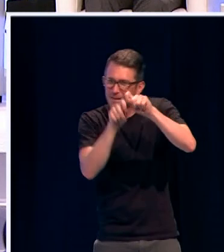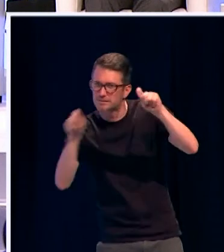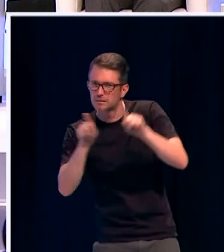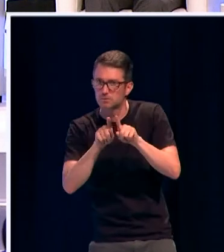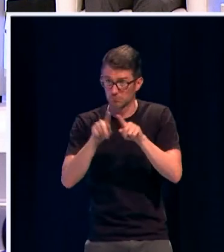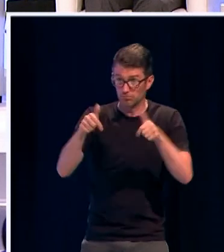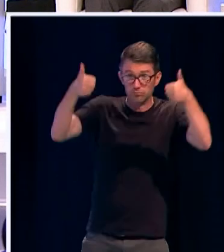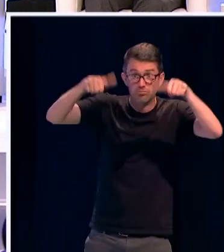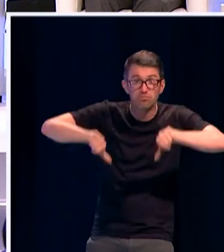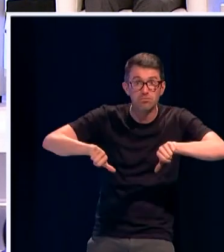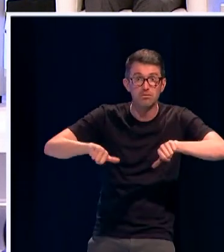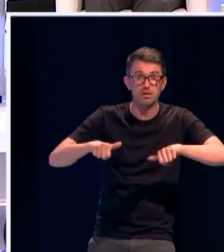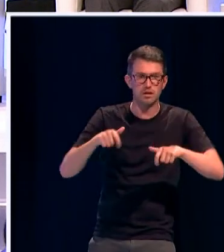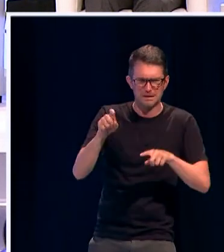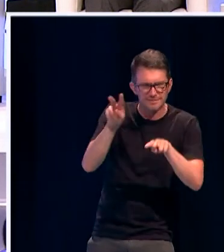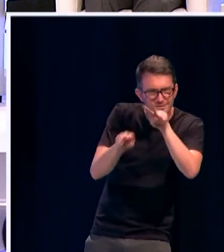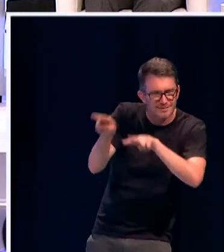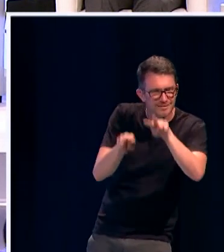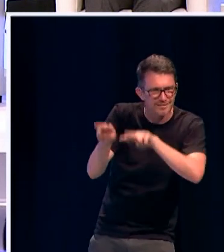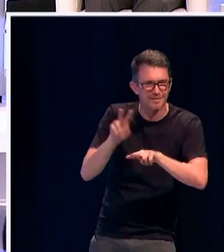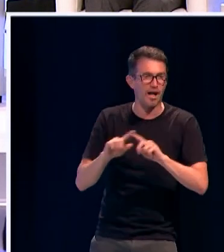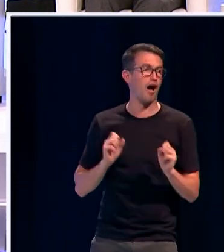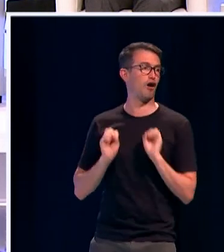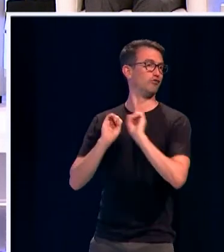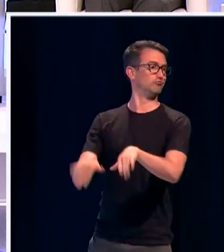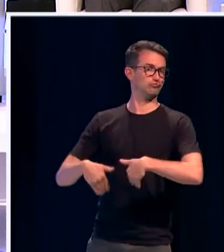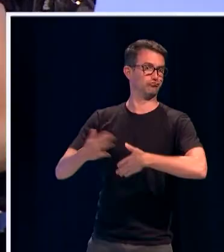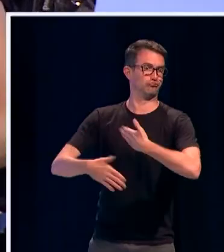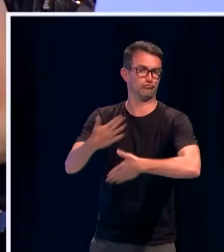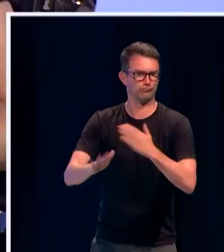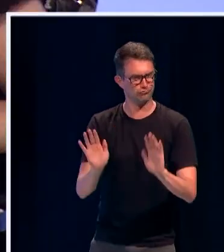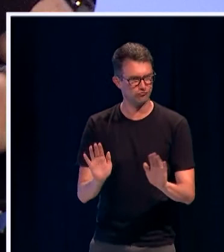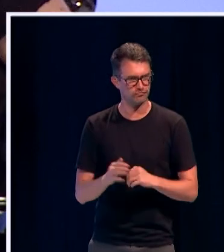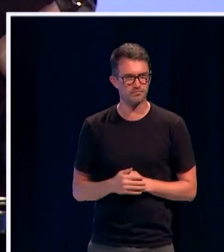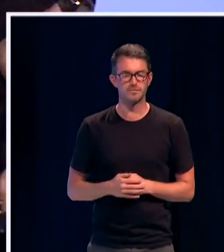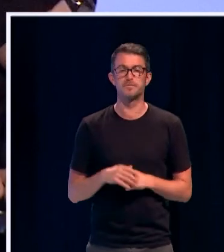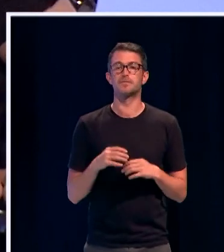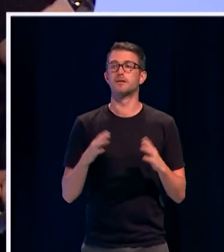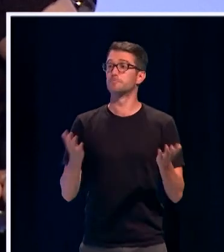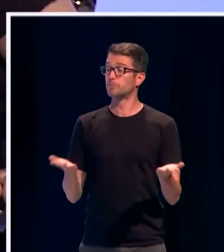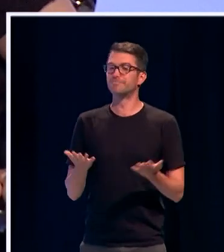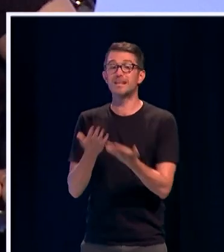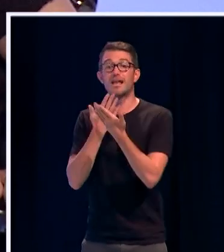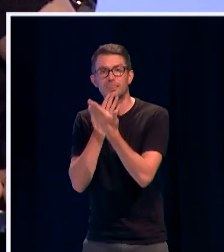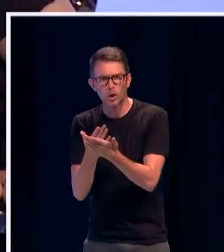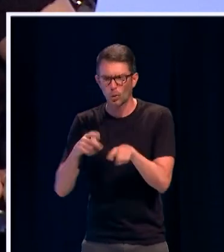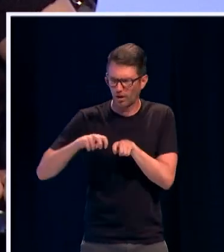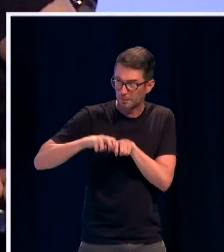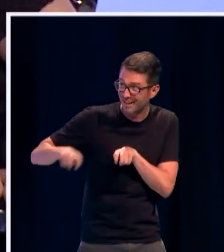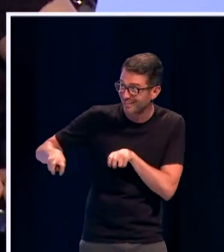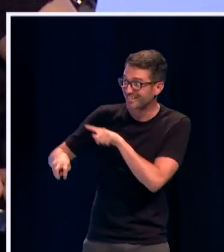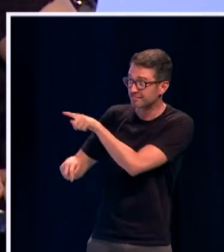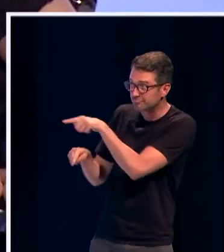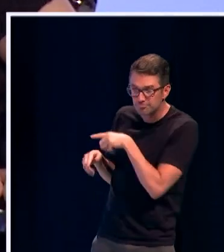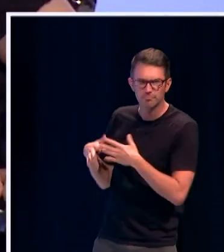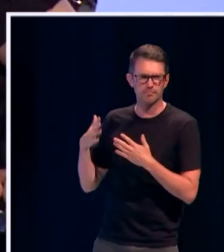being here. Thank the audience for listening to us and for all the questions. But before we close, we'll ask everybody please